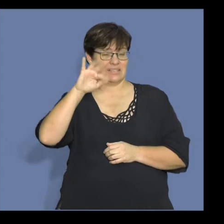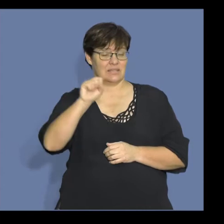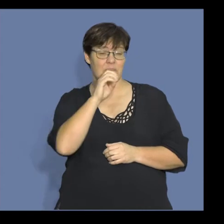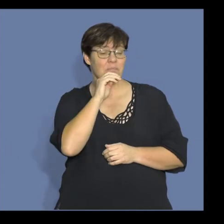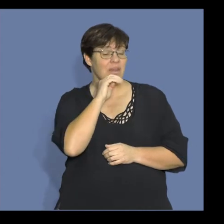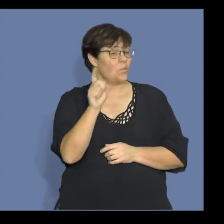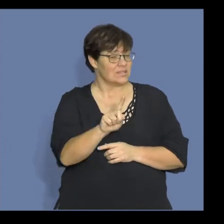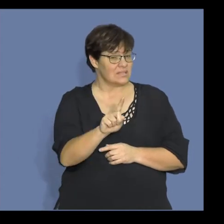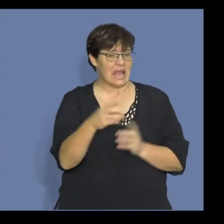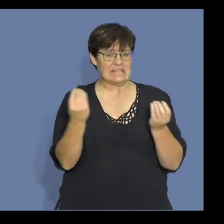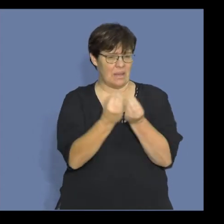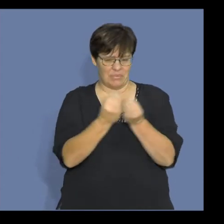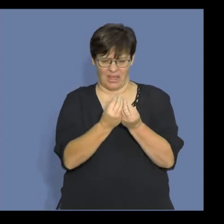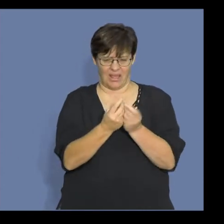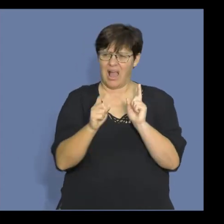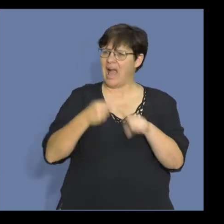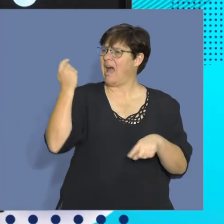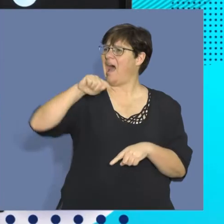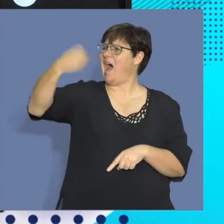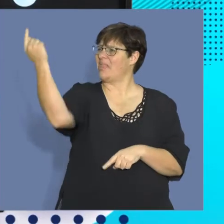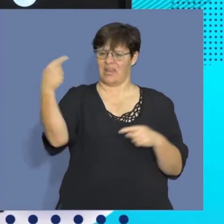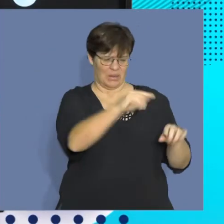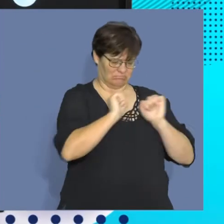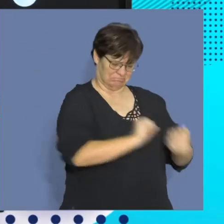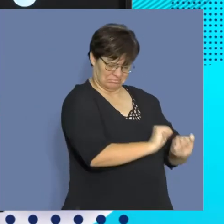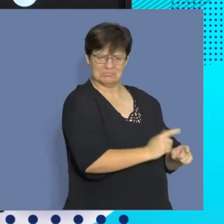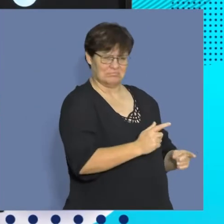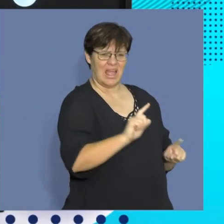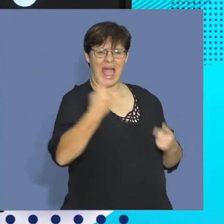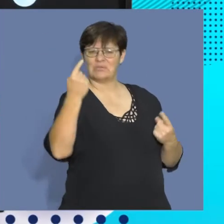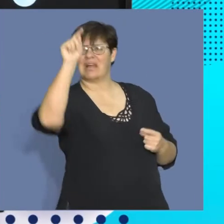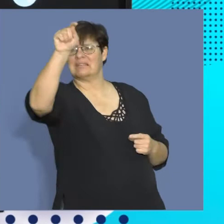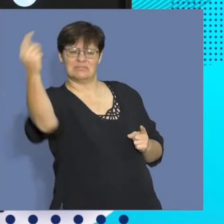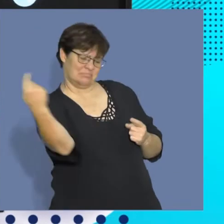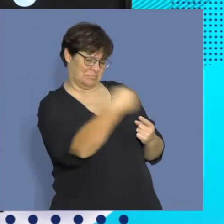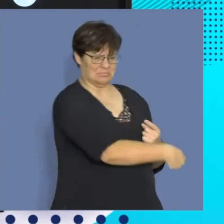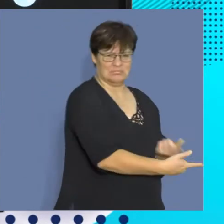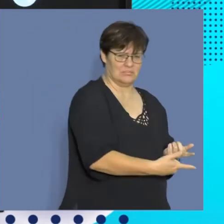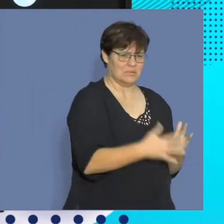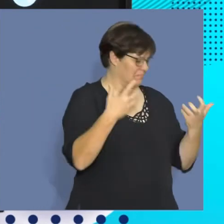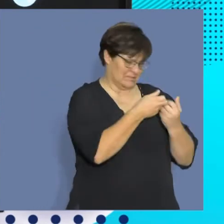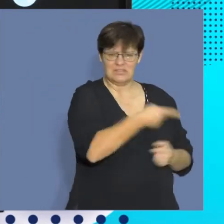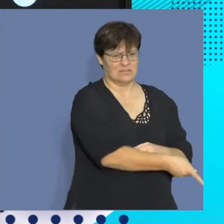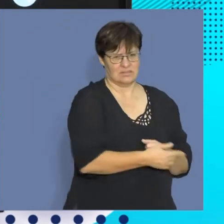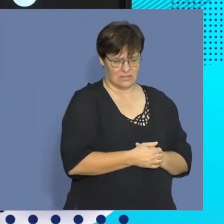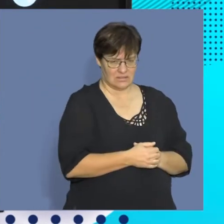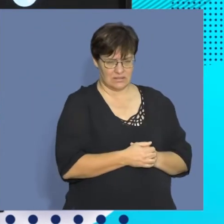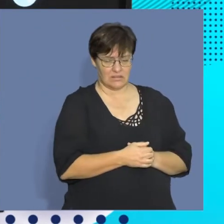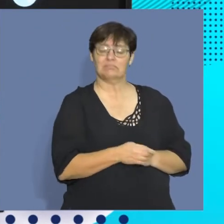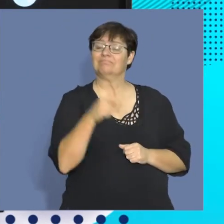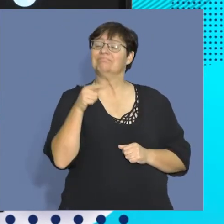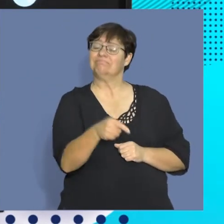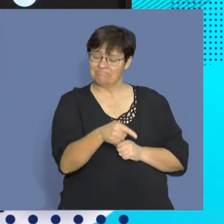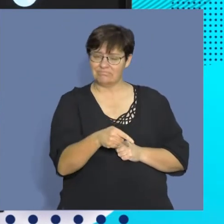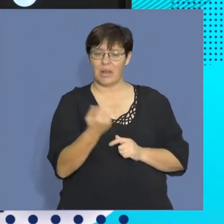know, the concept of alien refers to something that's from another part of the world or extraterrestrial. When we look at species